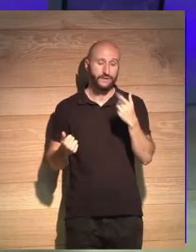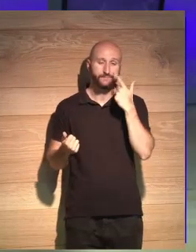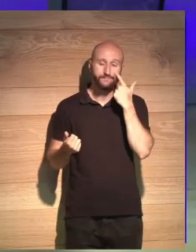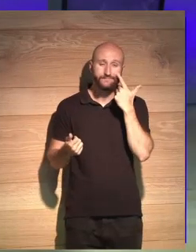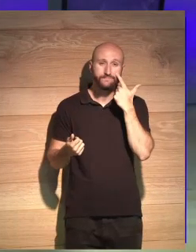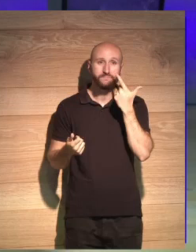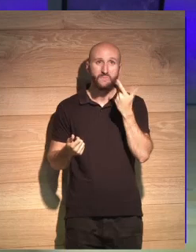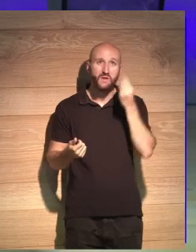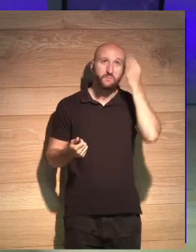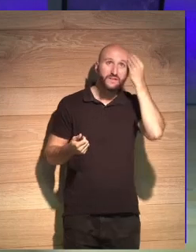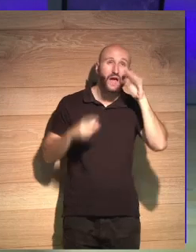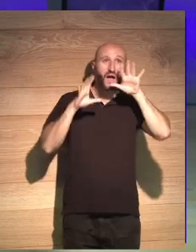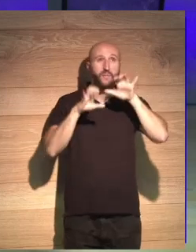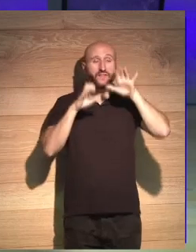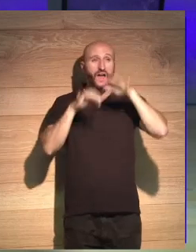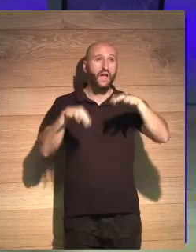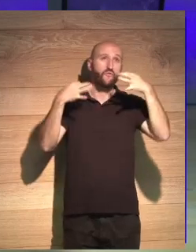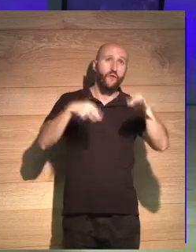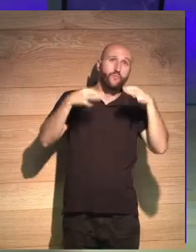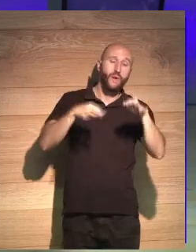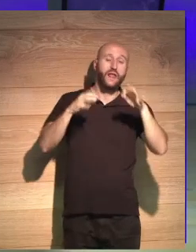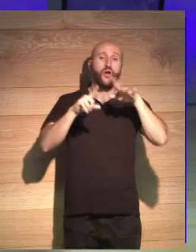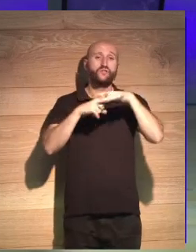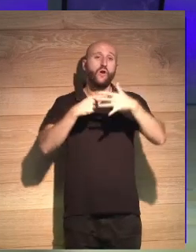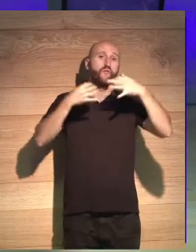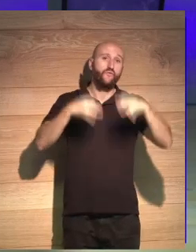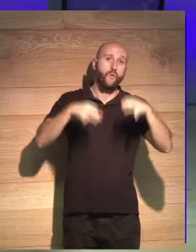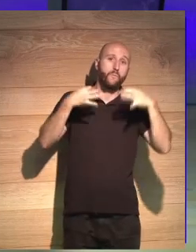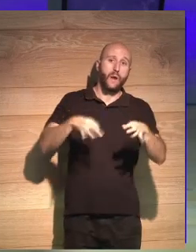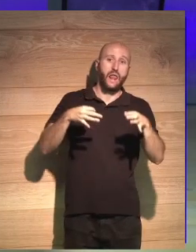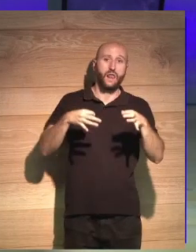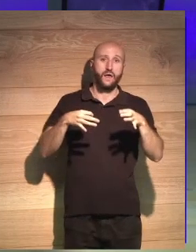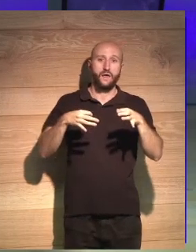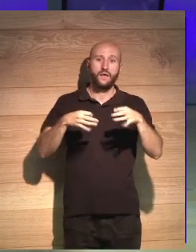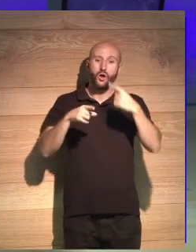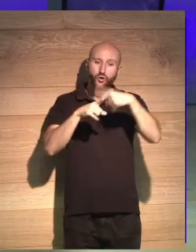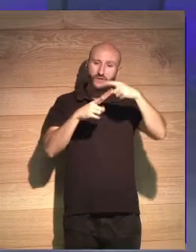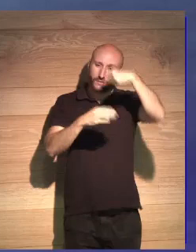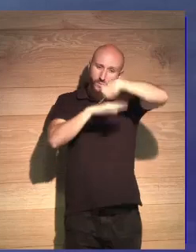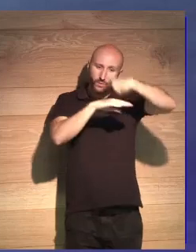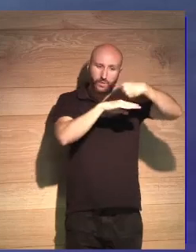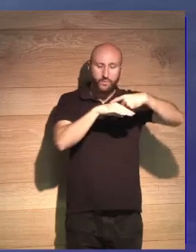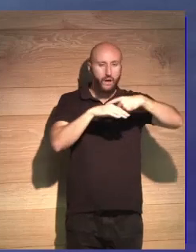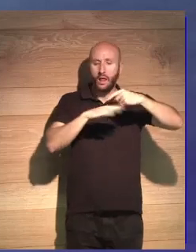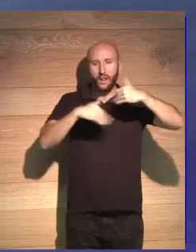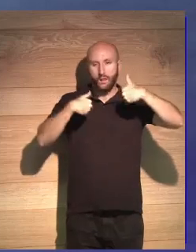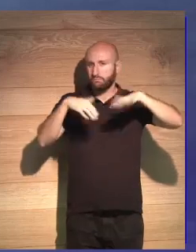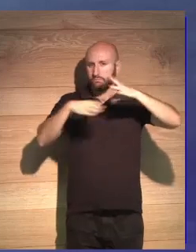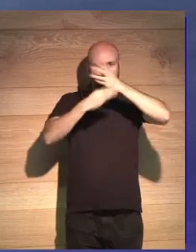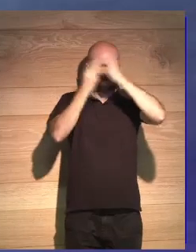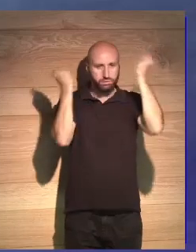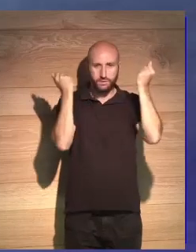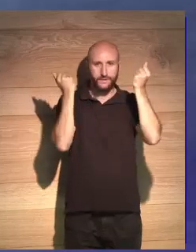disconnects the brain. There's no resistance, so there's not the feeling that this is mandatory